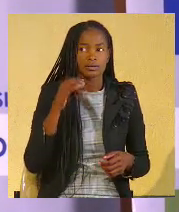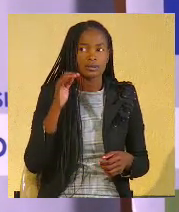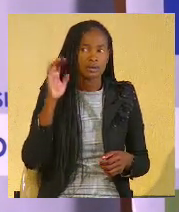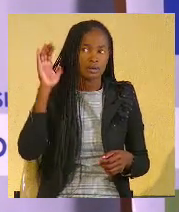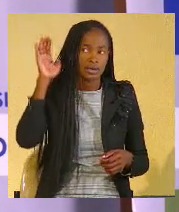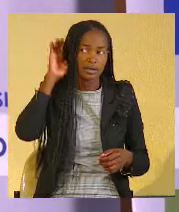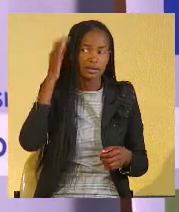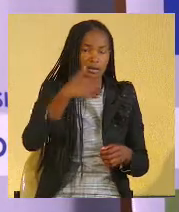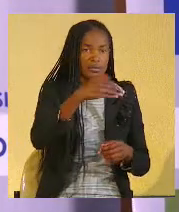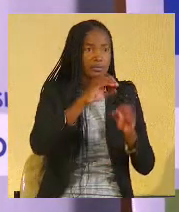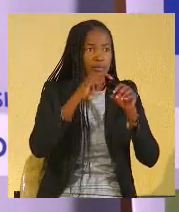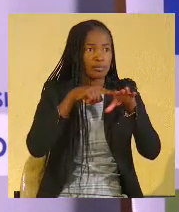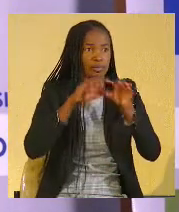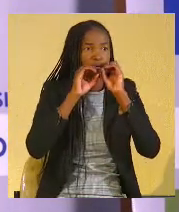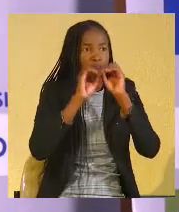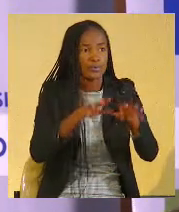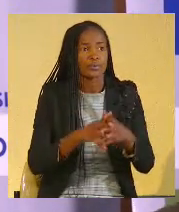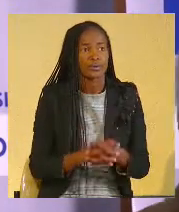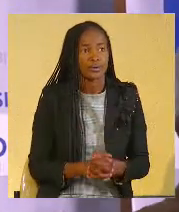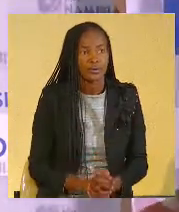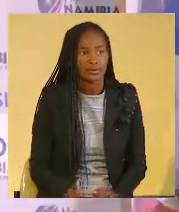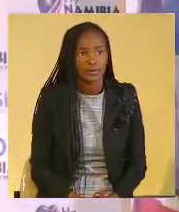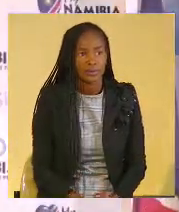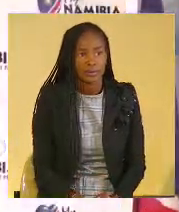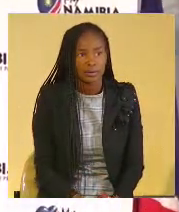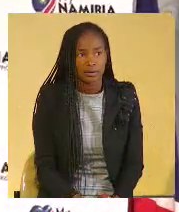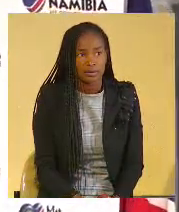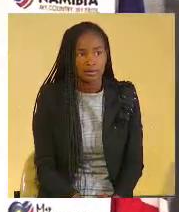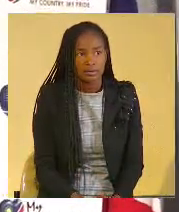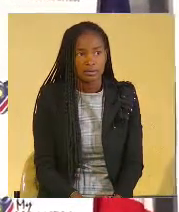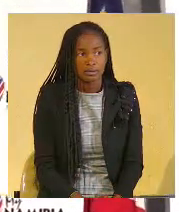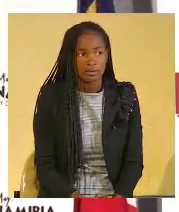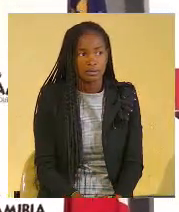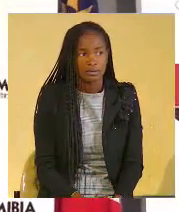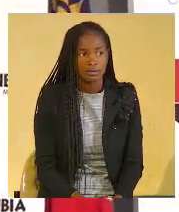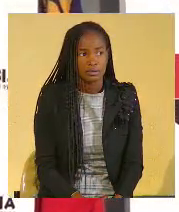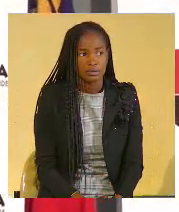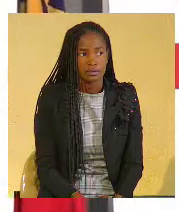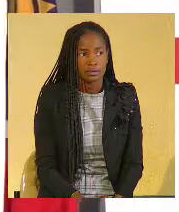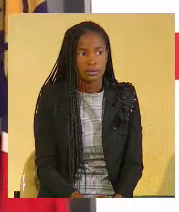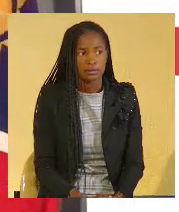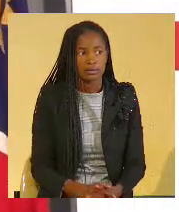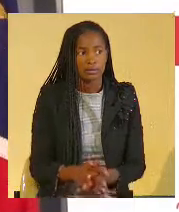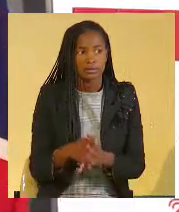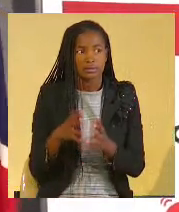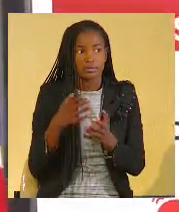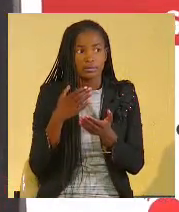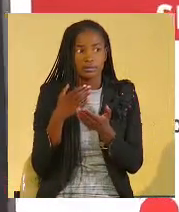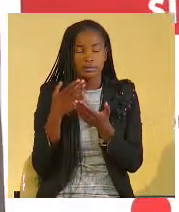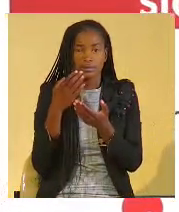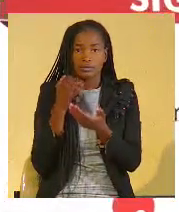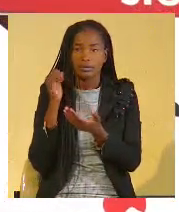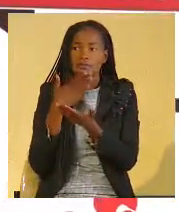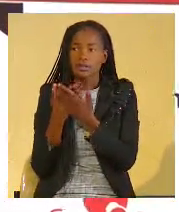would be made tomorrow? Thank you. Thank you very much. Yes, you just said that I've indicated